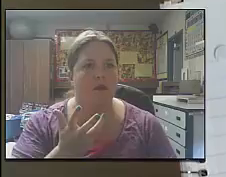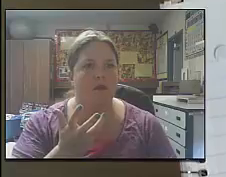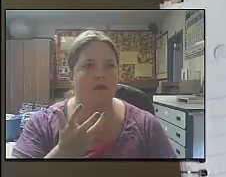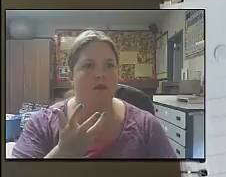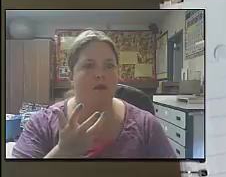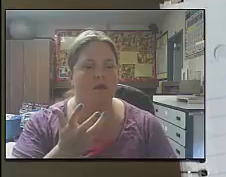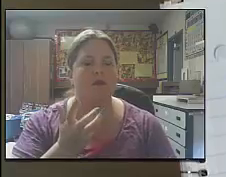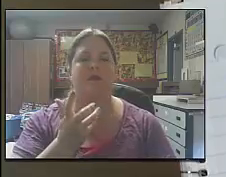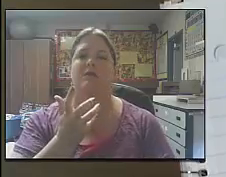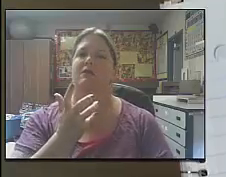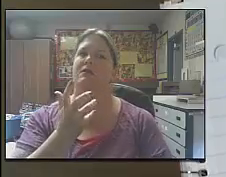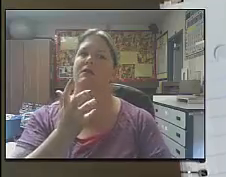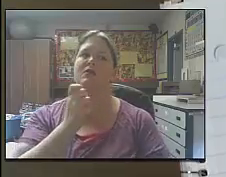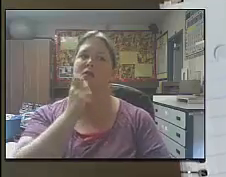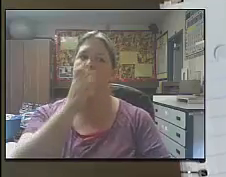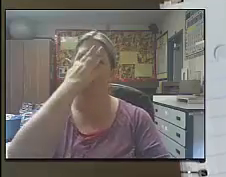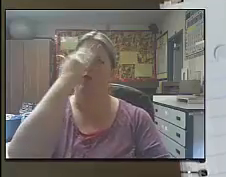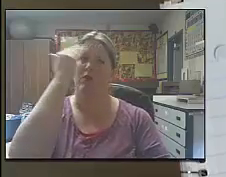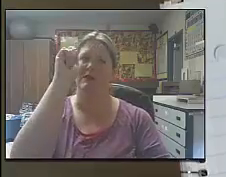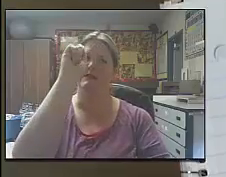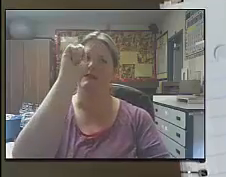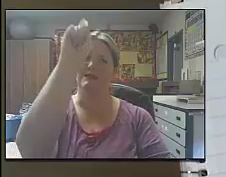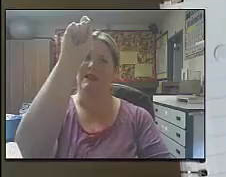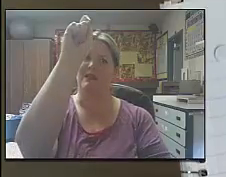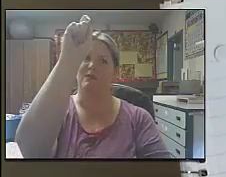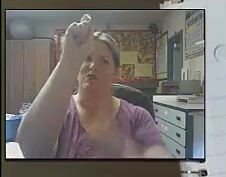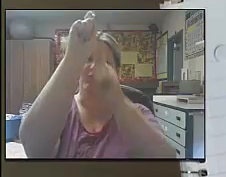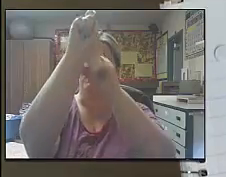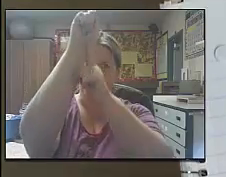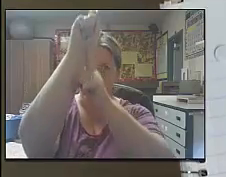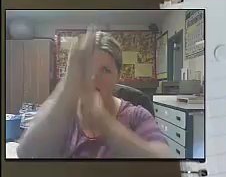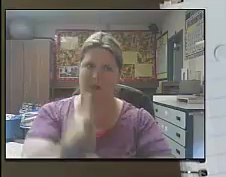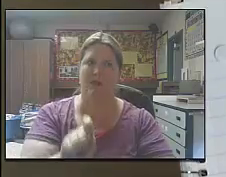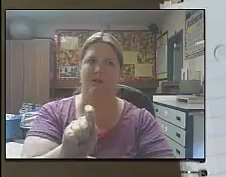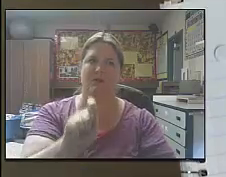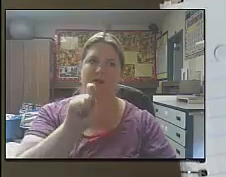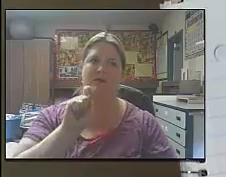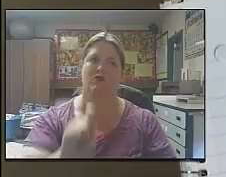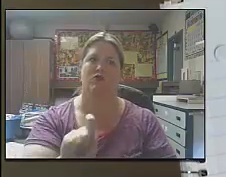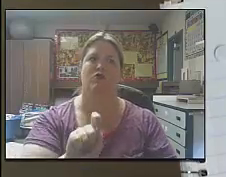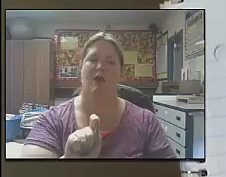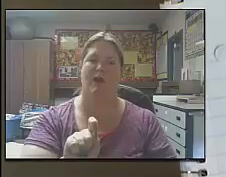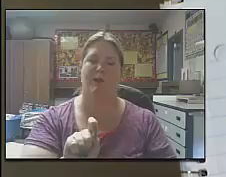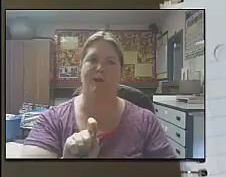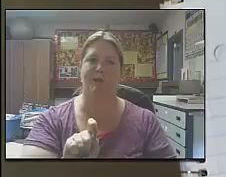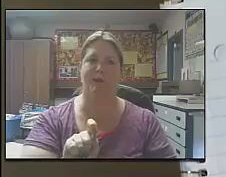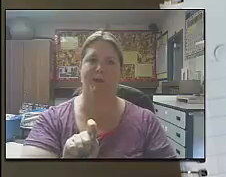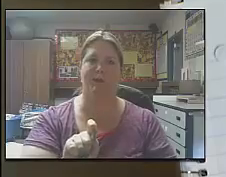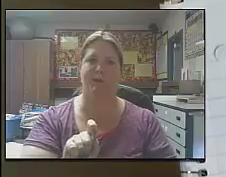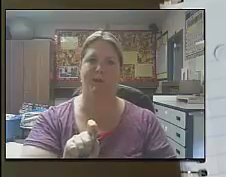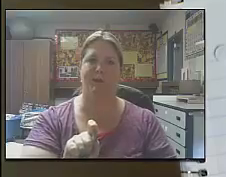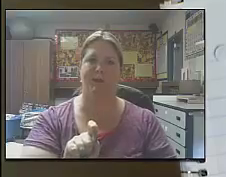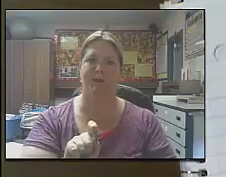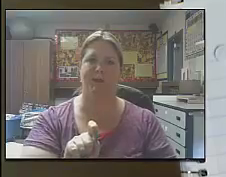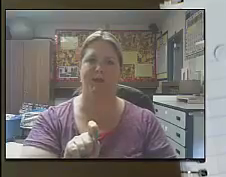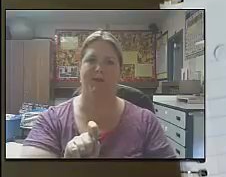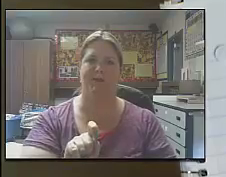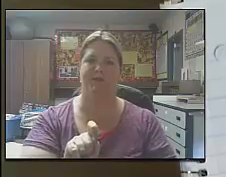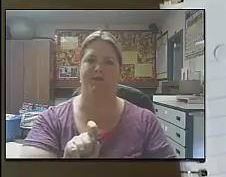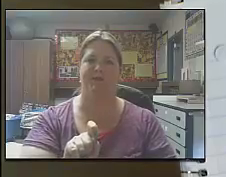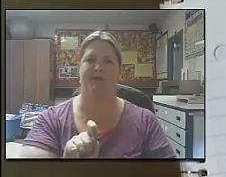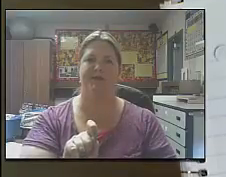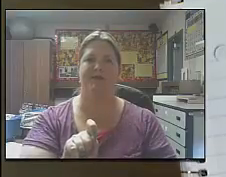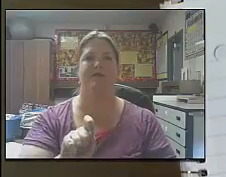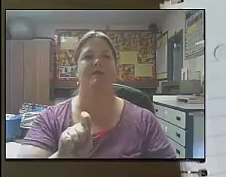You don't ever want to forget the decimal has to come straight down in